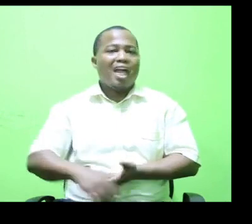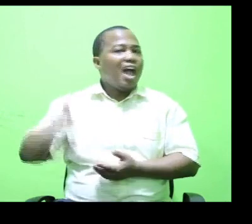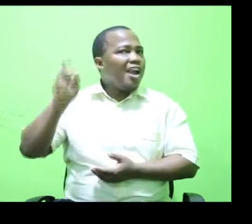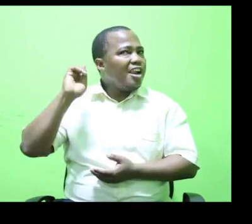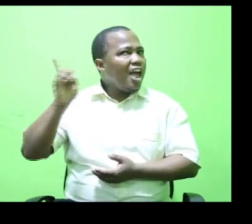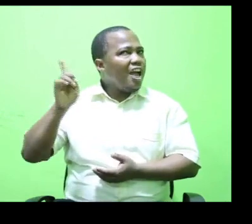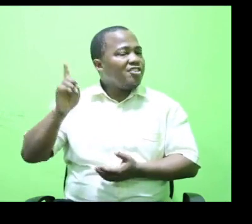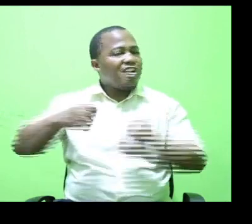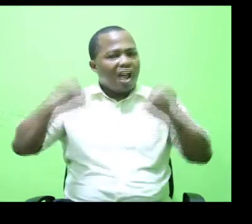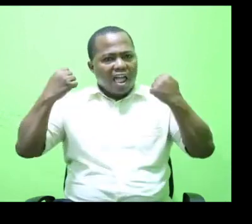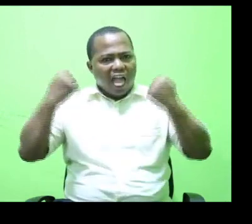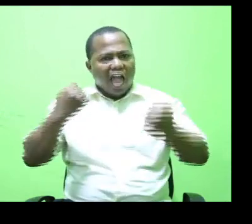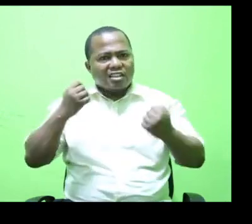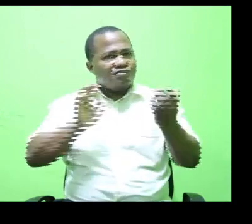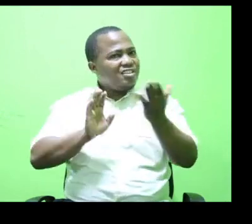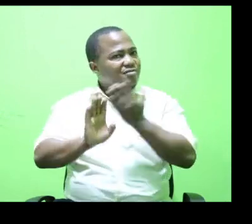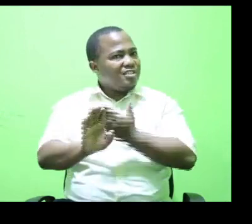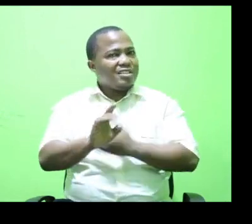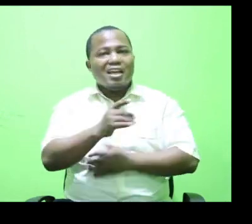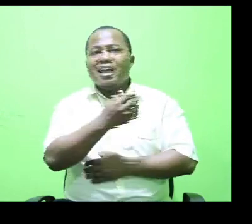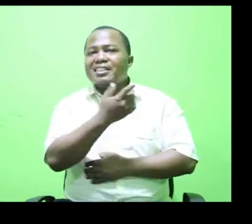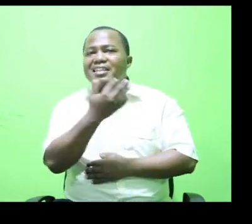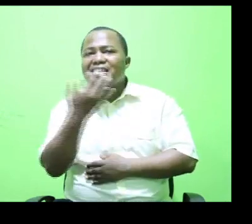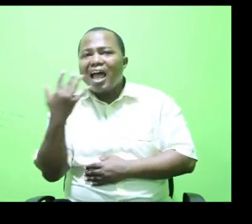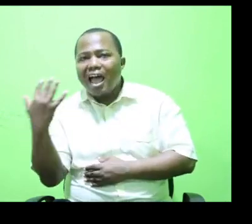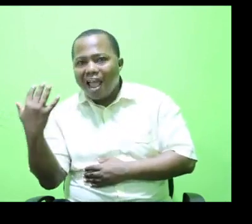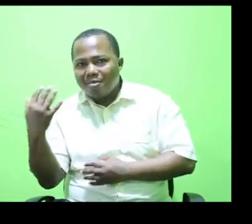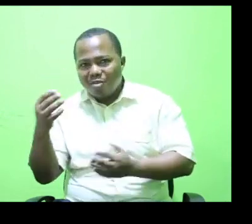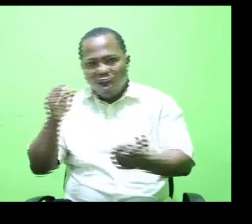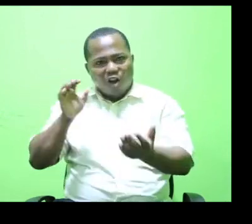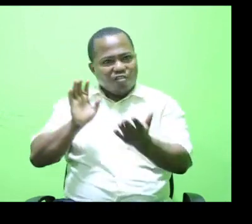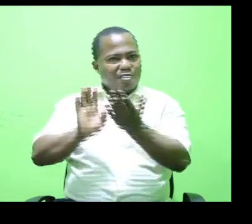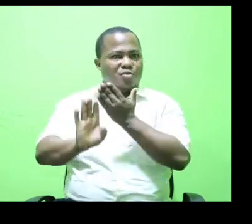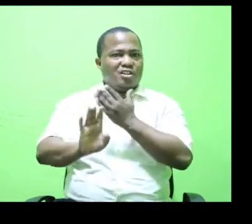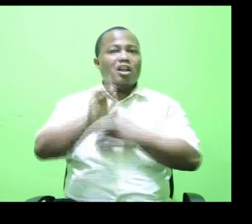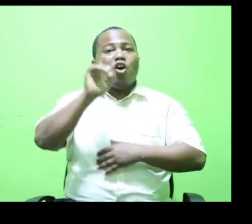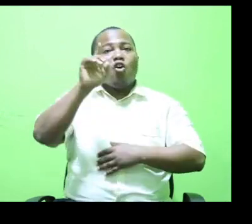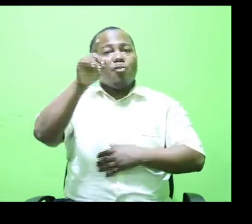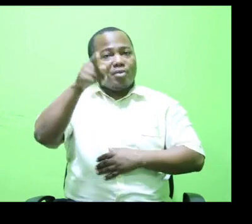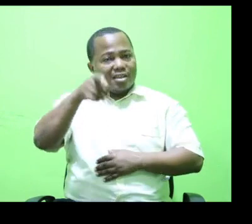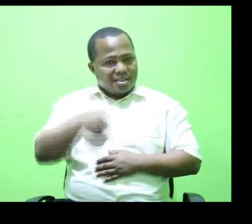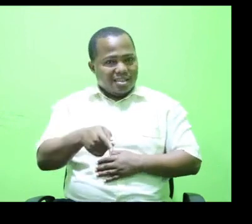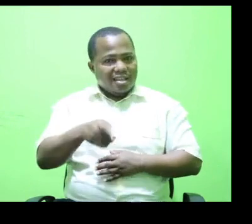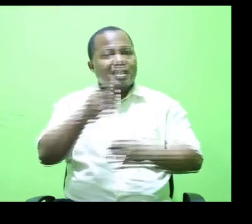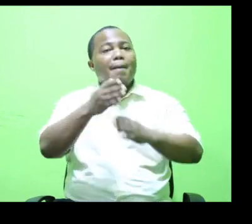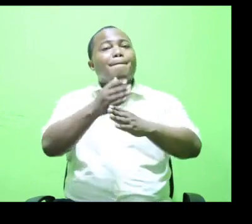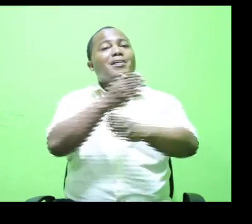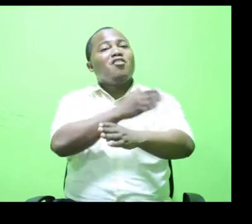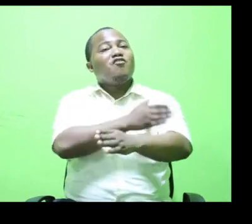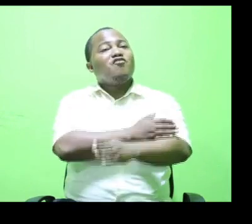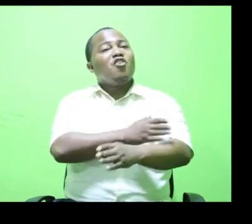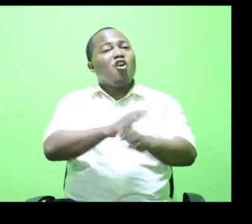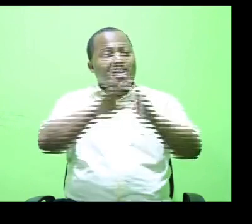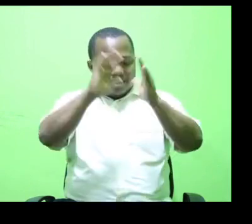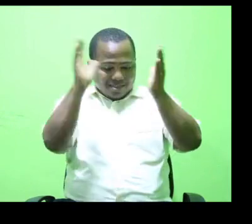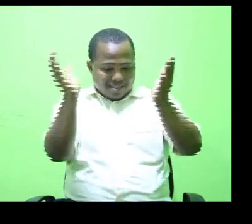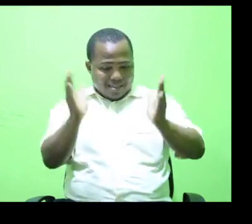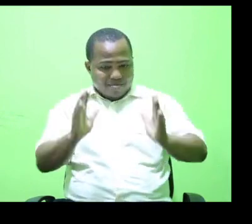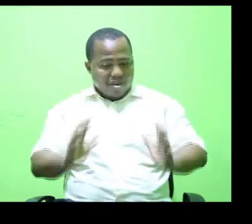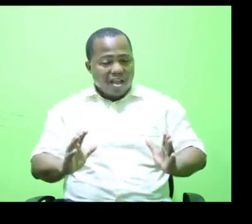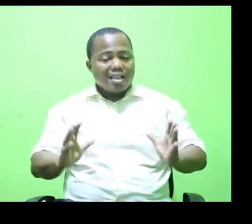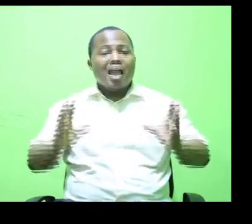Natural active immunity is the type of immunity which is present before the body